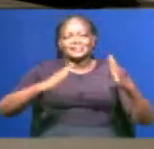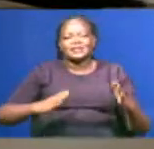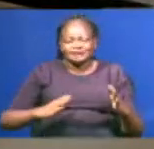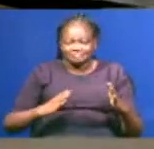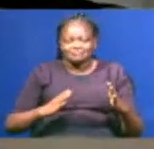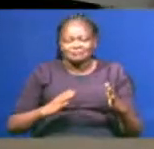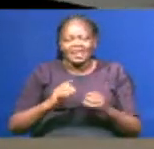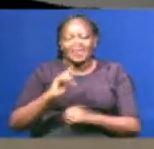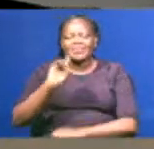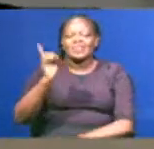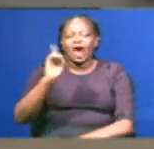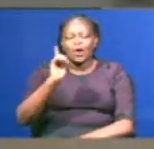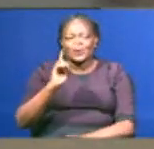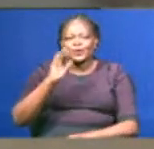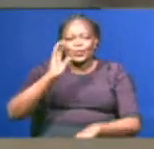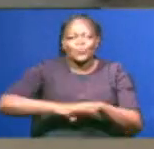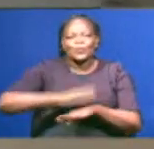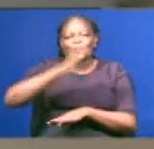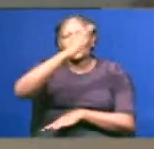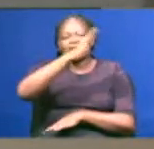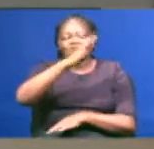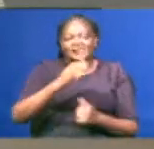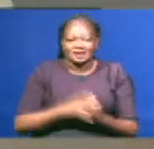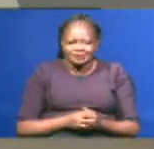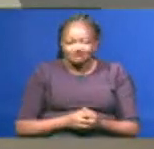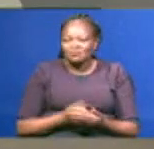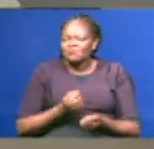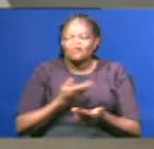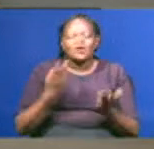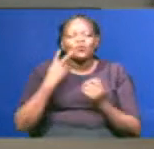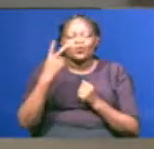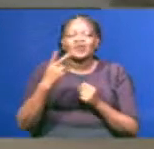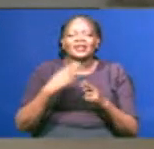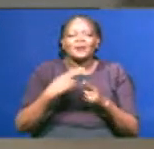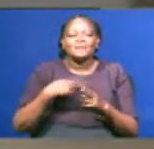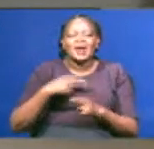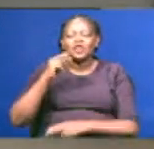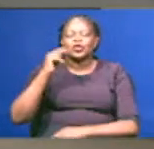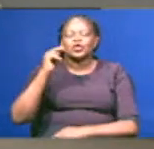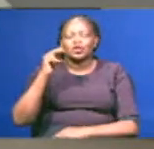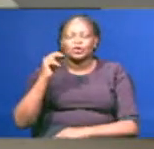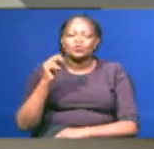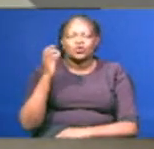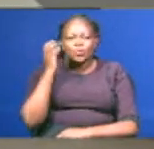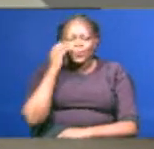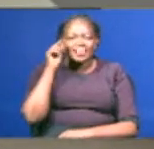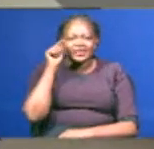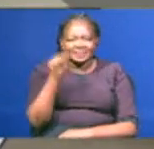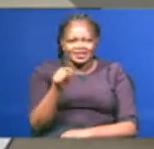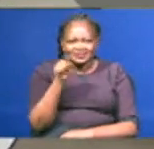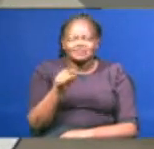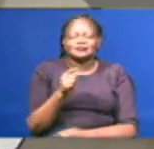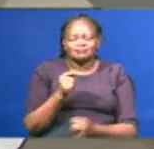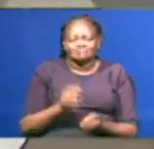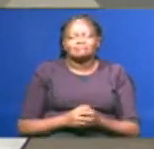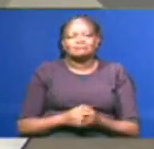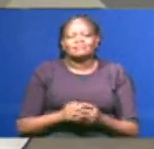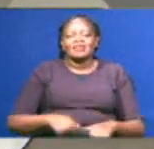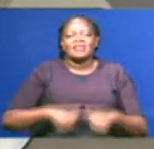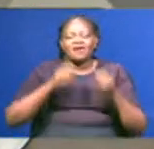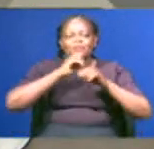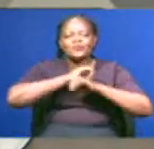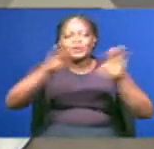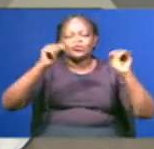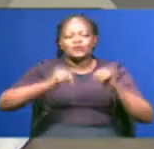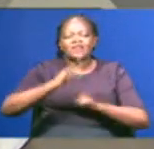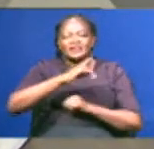Harithuku Road. Good evening from wherever you're watching us once again. My name is Tom Boyer, and this is our live broadcast tonight, and